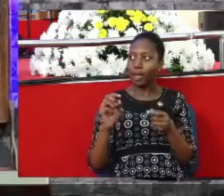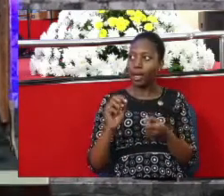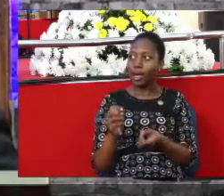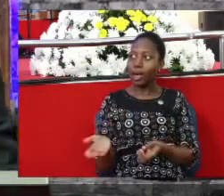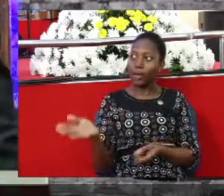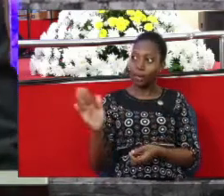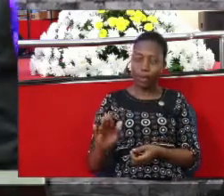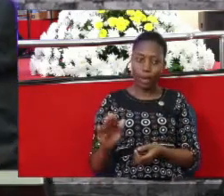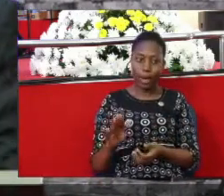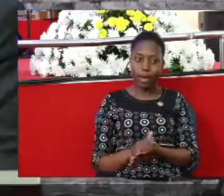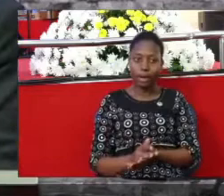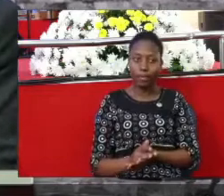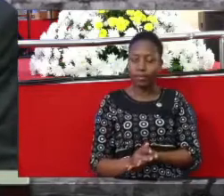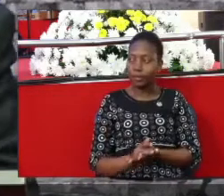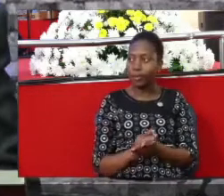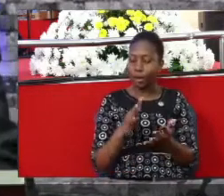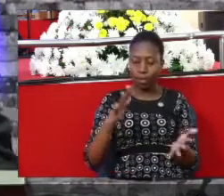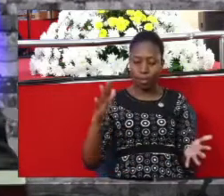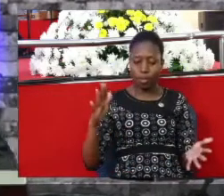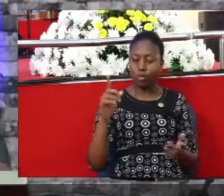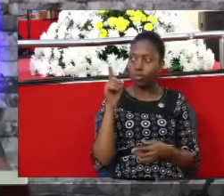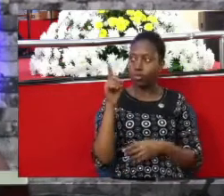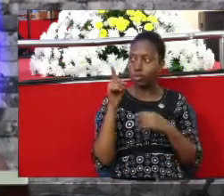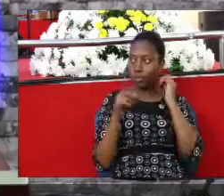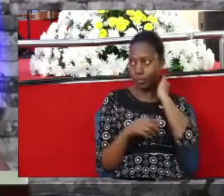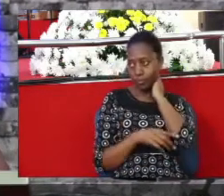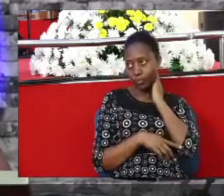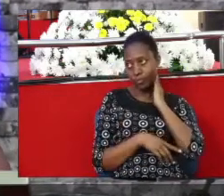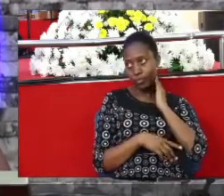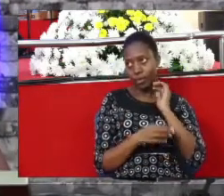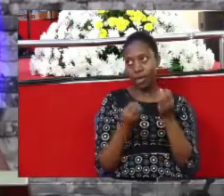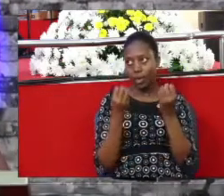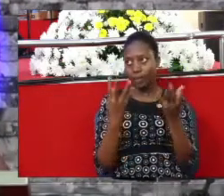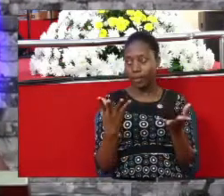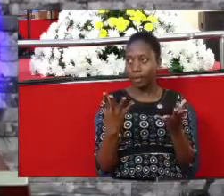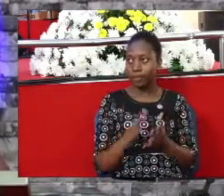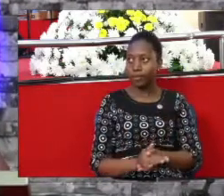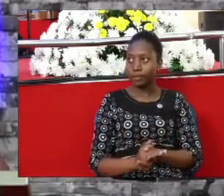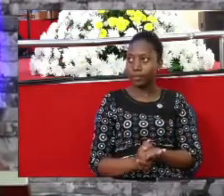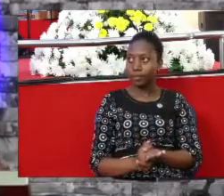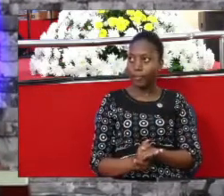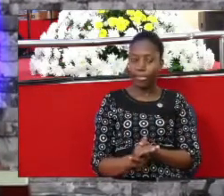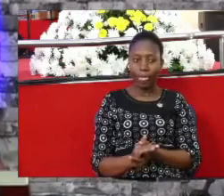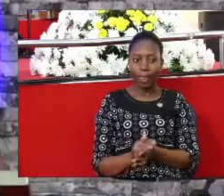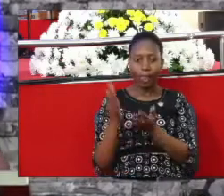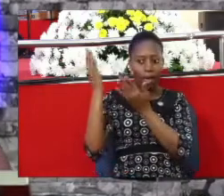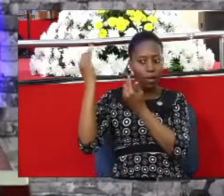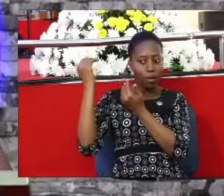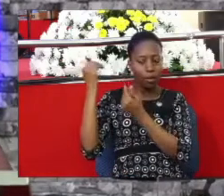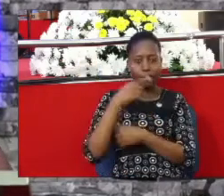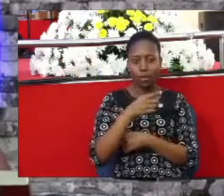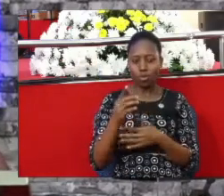you. And we want to declare some declarations, and there are many. But I hope you will not tire. Would you